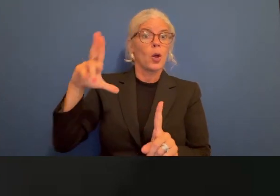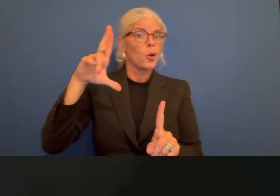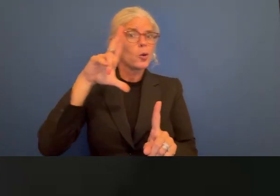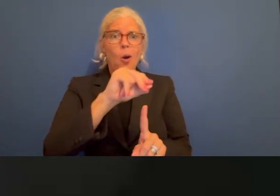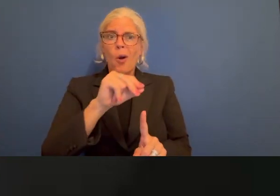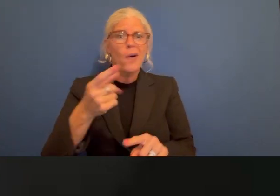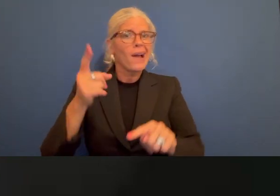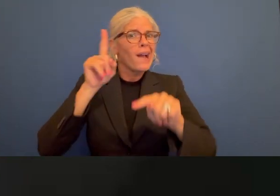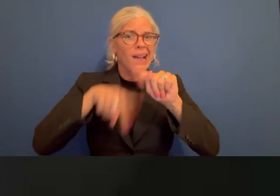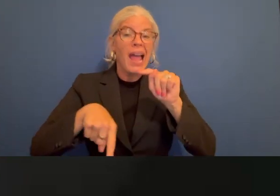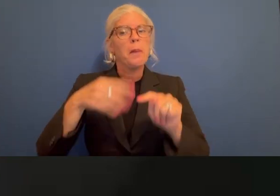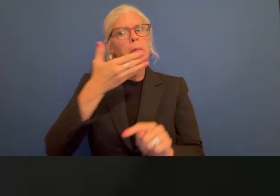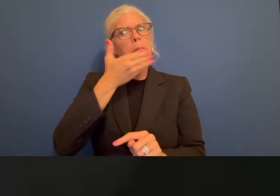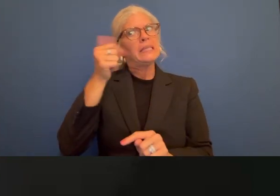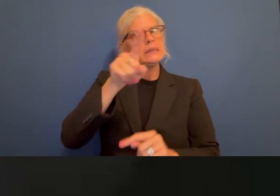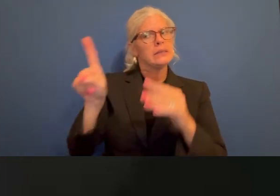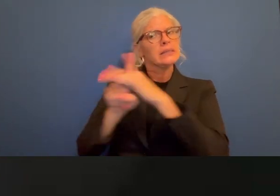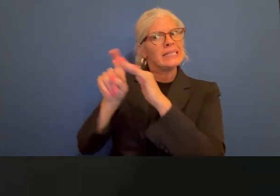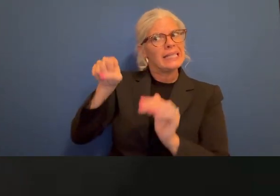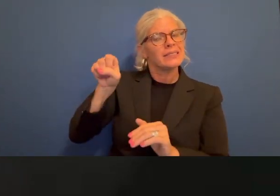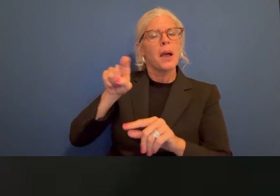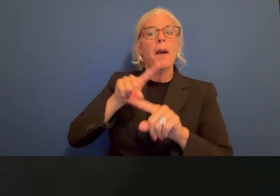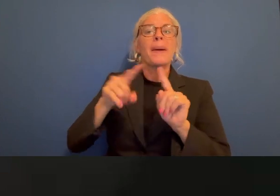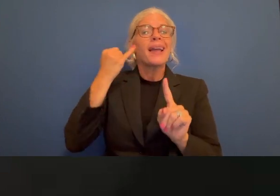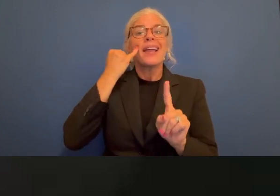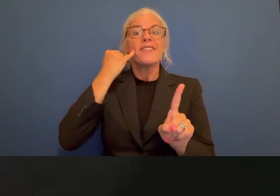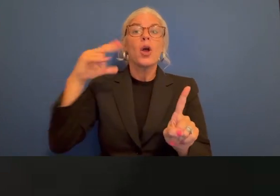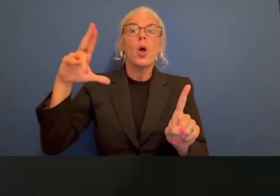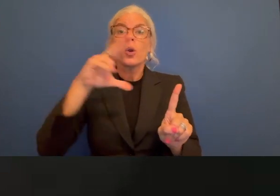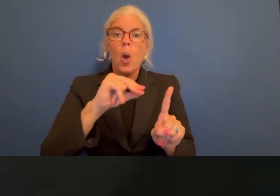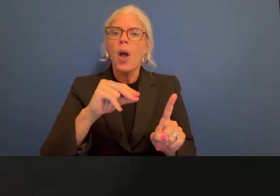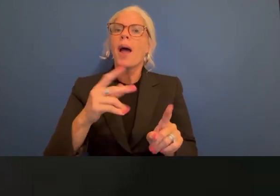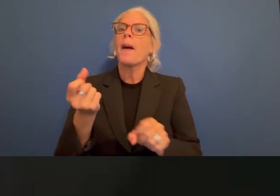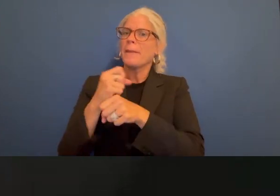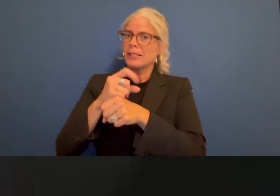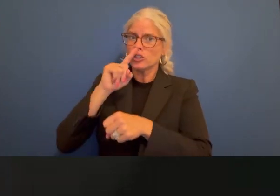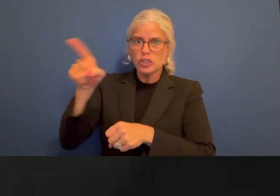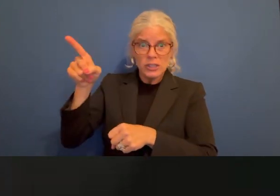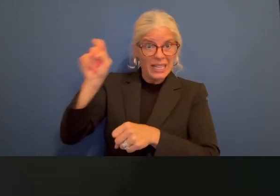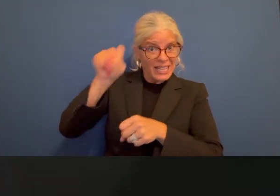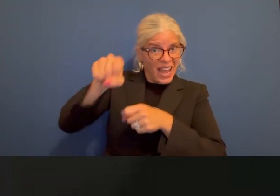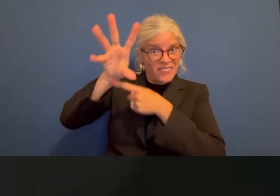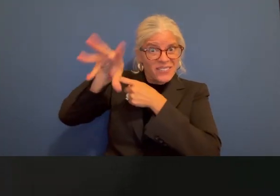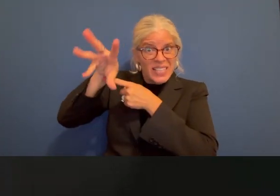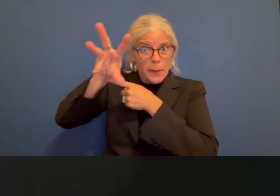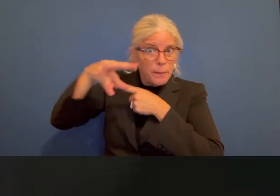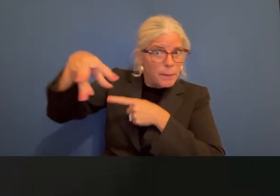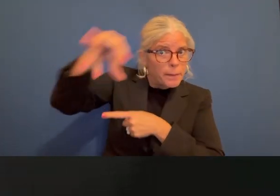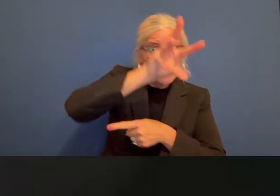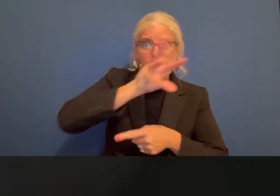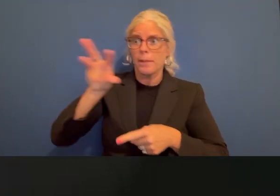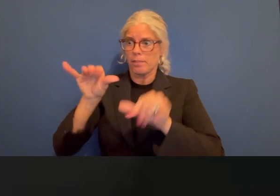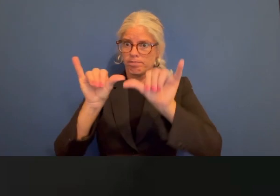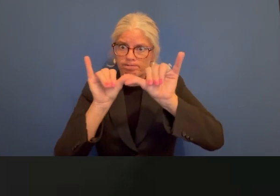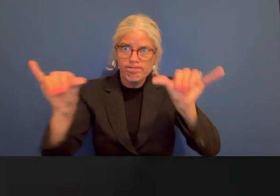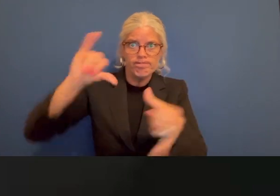whether that is in person, which of course would be ideal, or if there are certain rules and regulations that